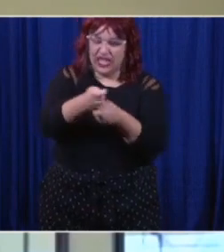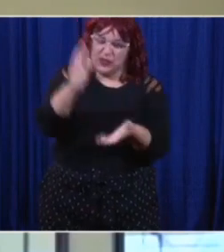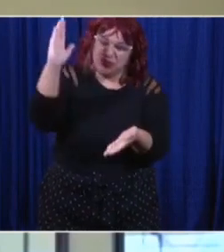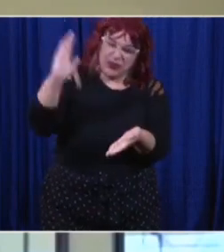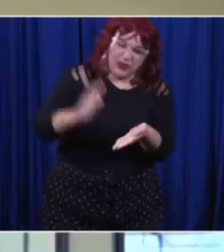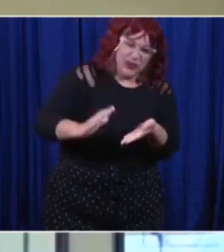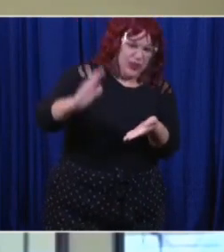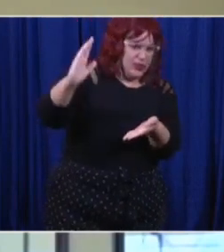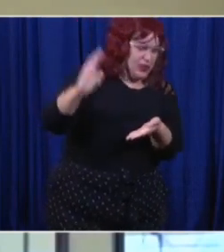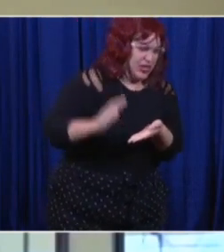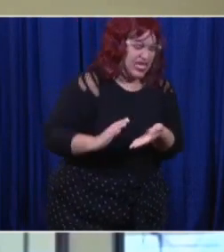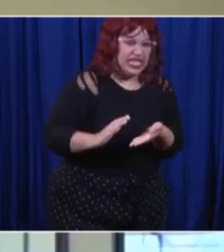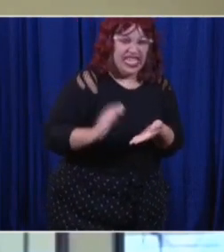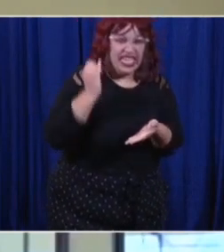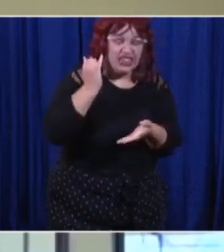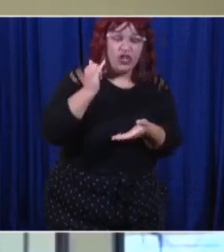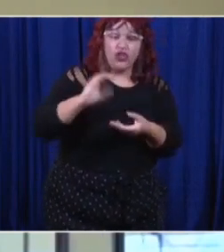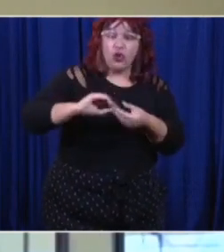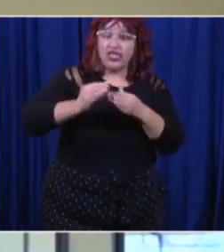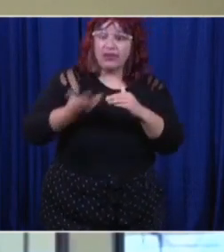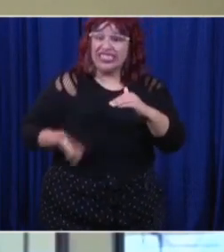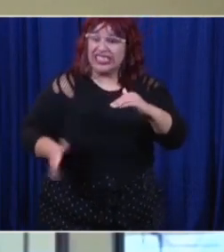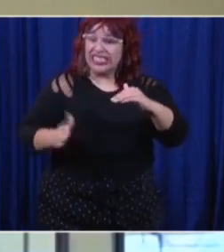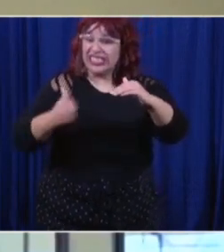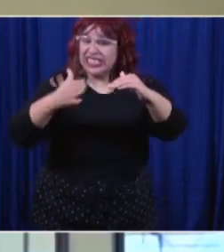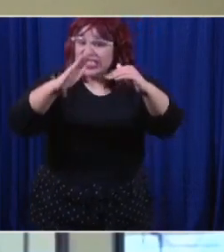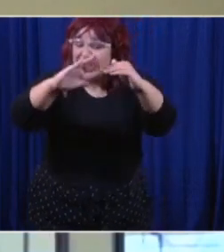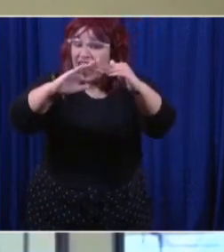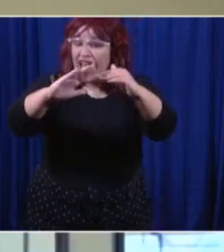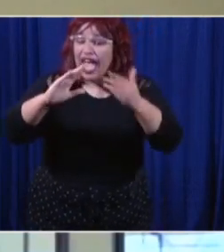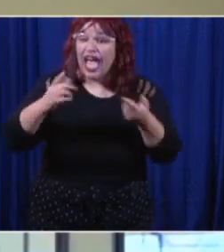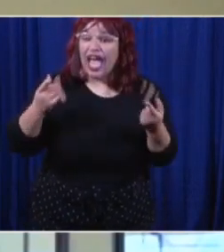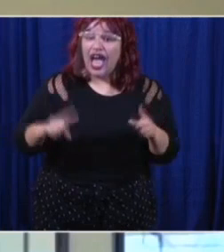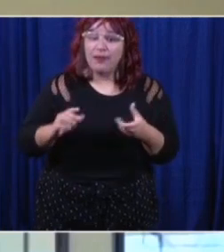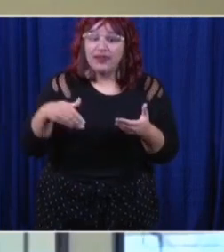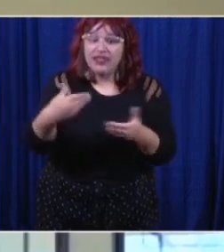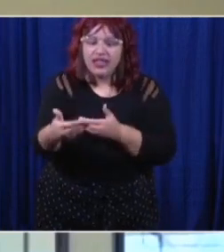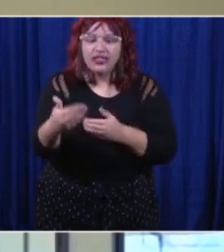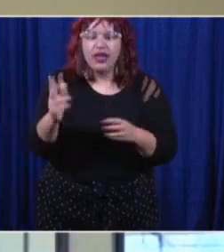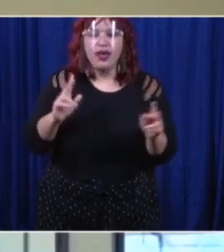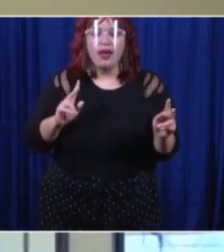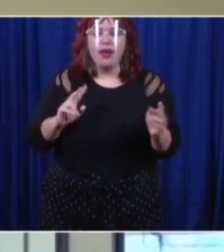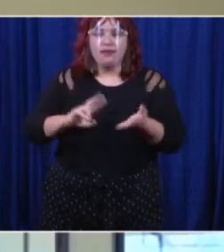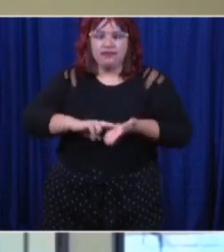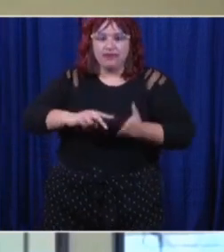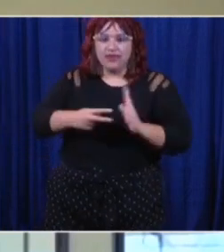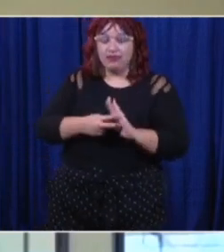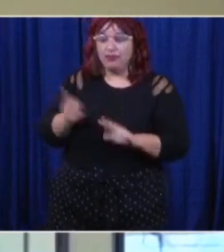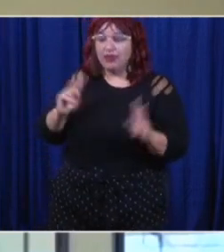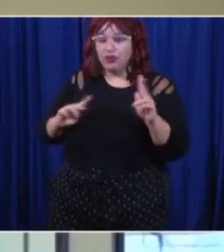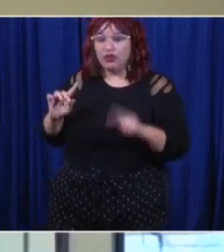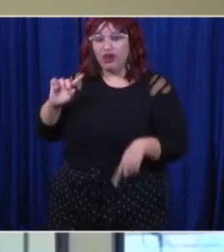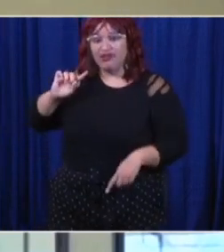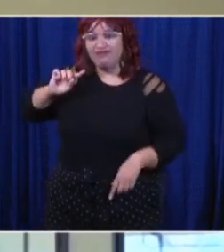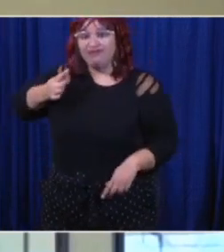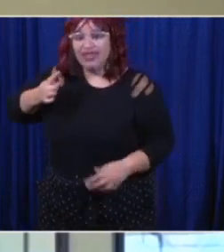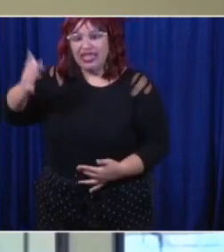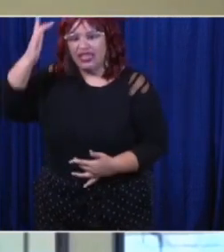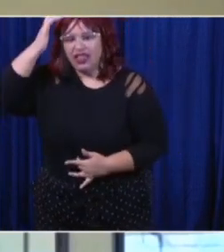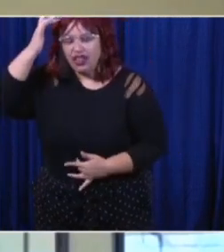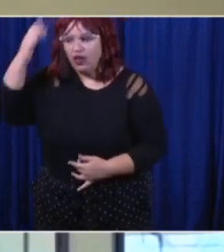caring for the acutely ill without postponing important but less urgent